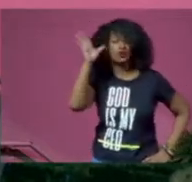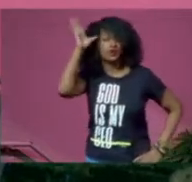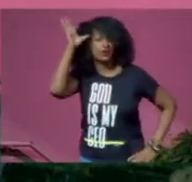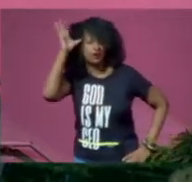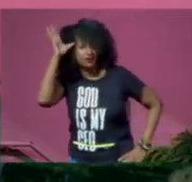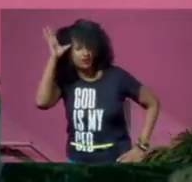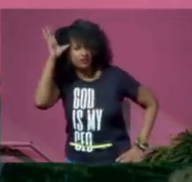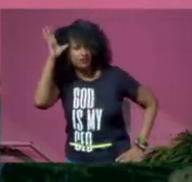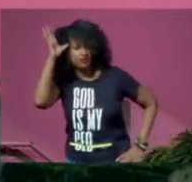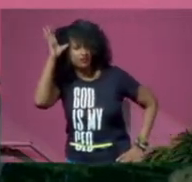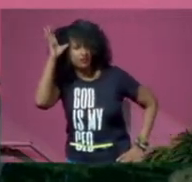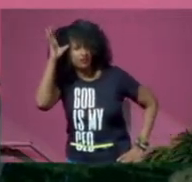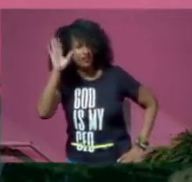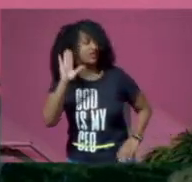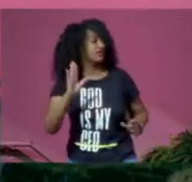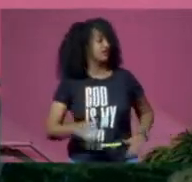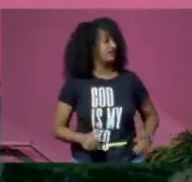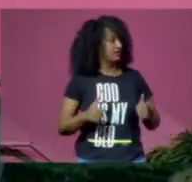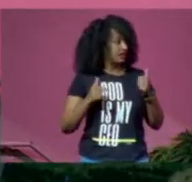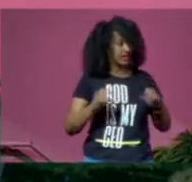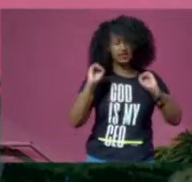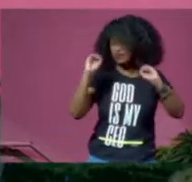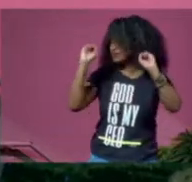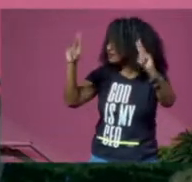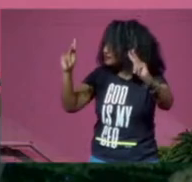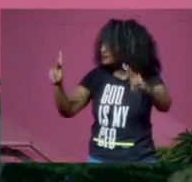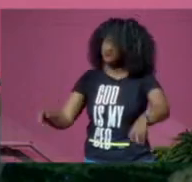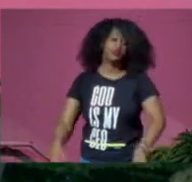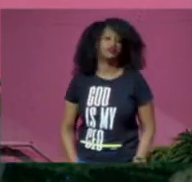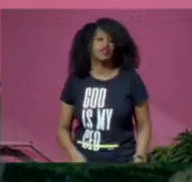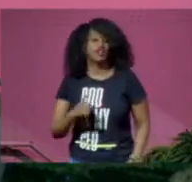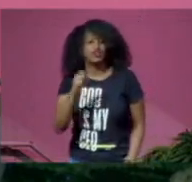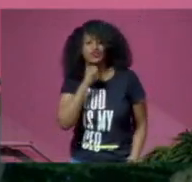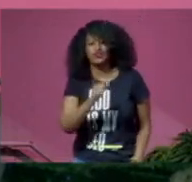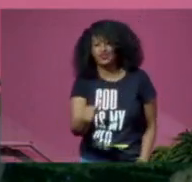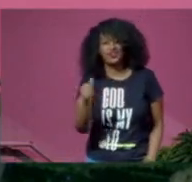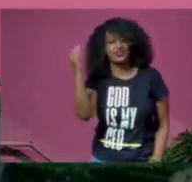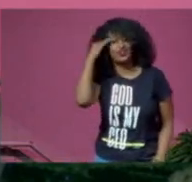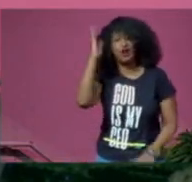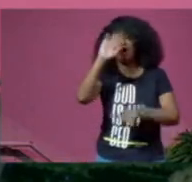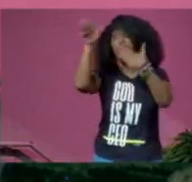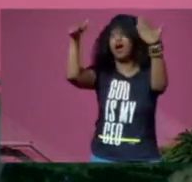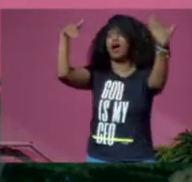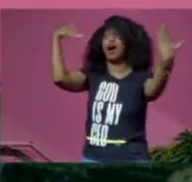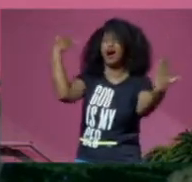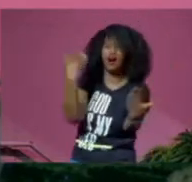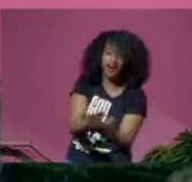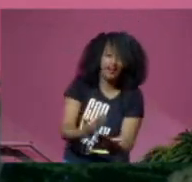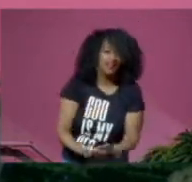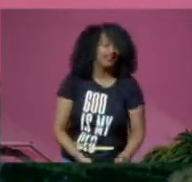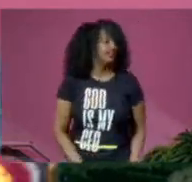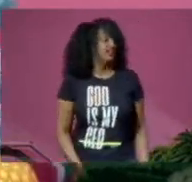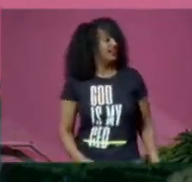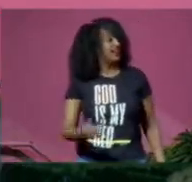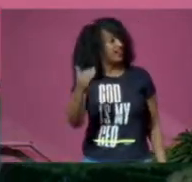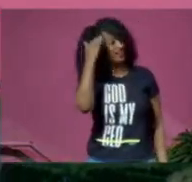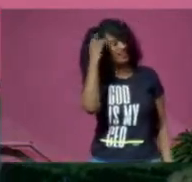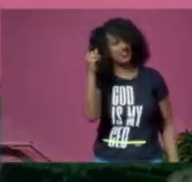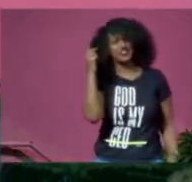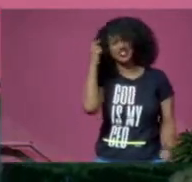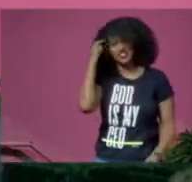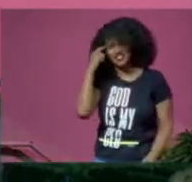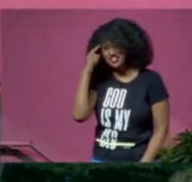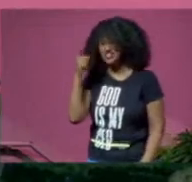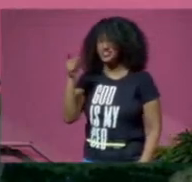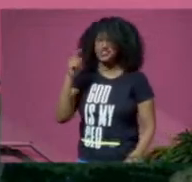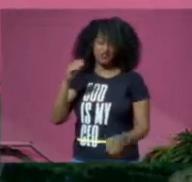understanding of the adults in your life. It is okay that you don't know it all. And I know you think that you know everything.